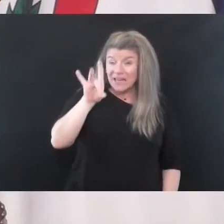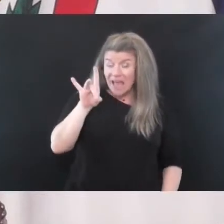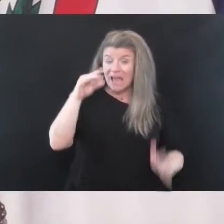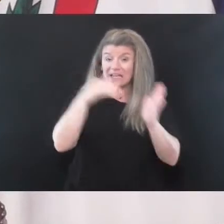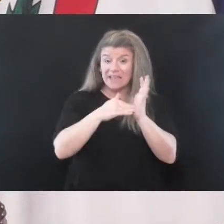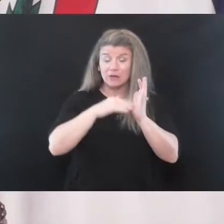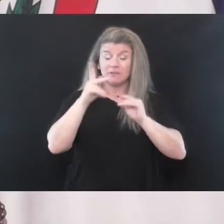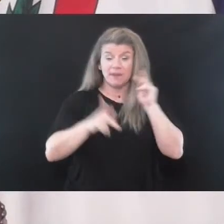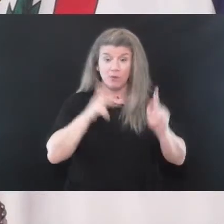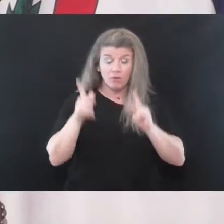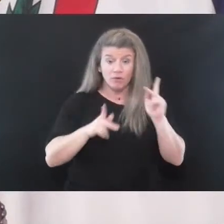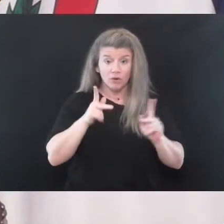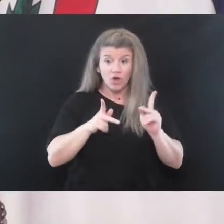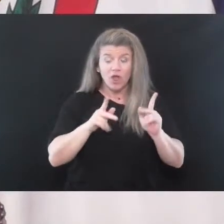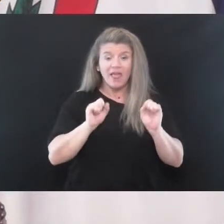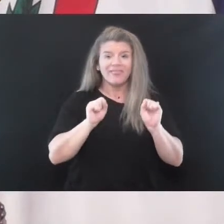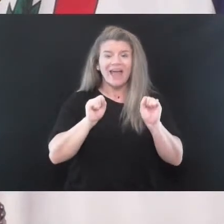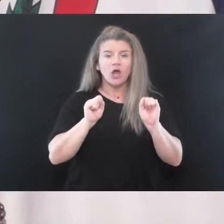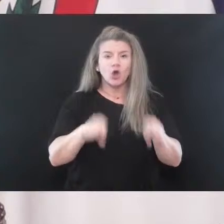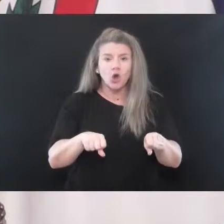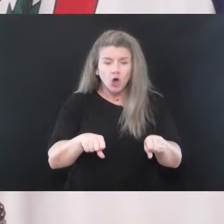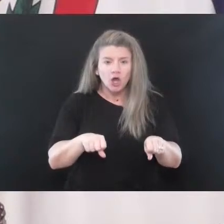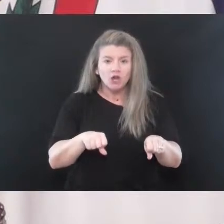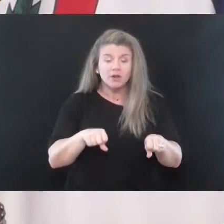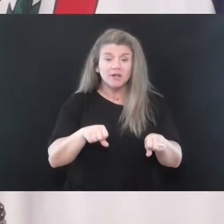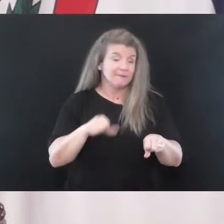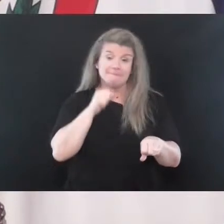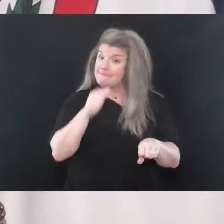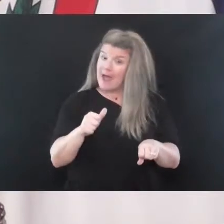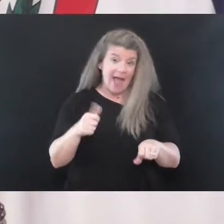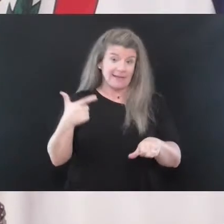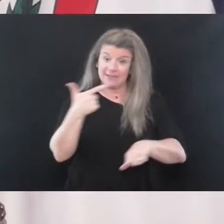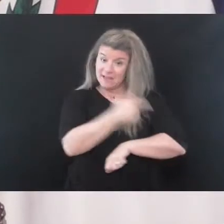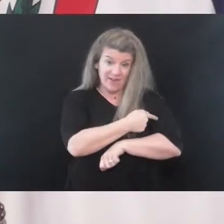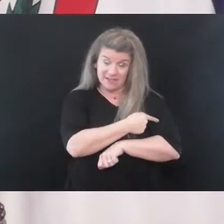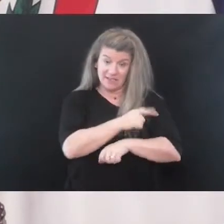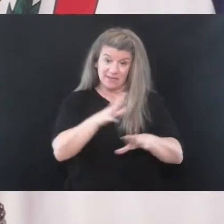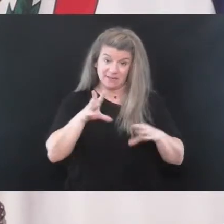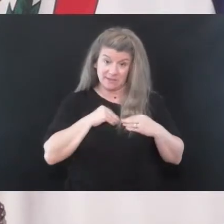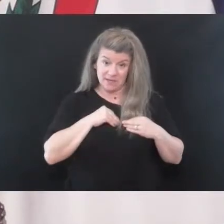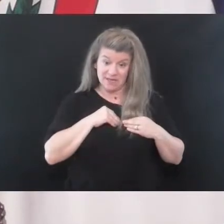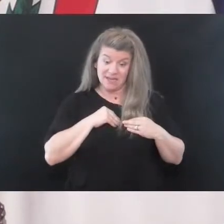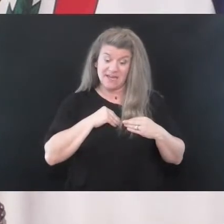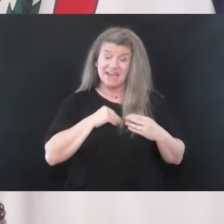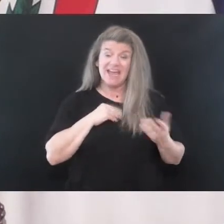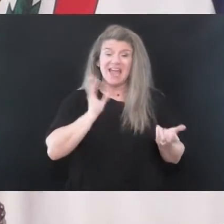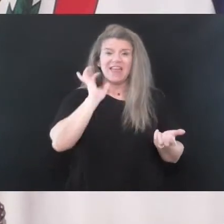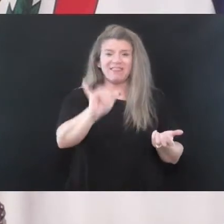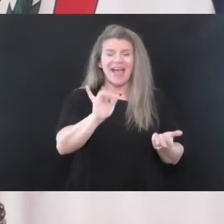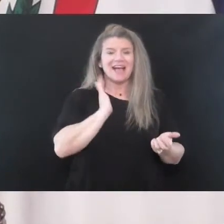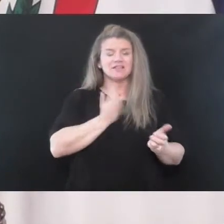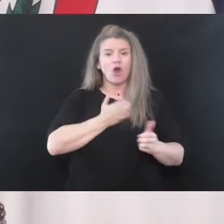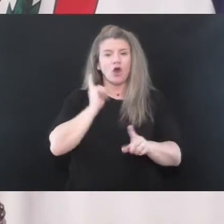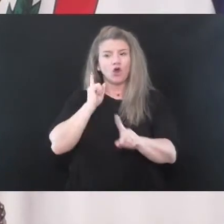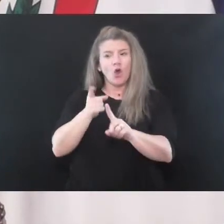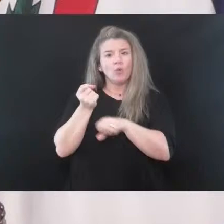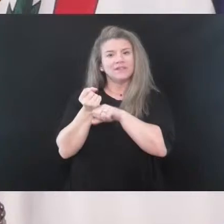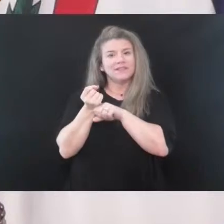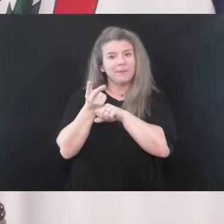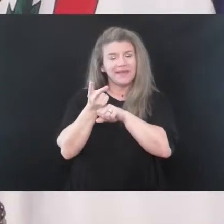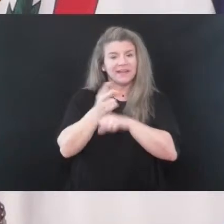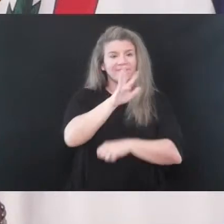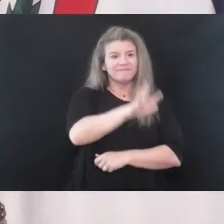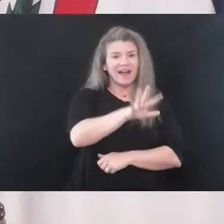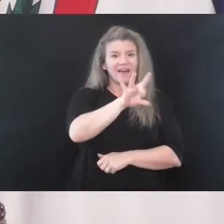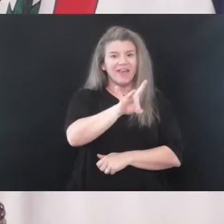588,000 folks that could possibly not take this vaccine. That's what we've got to beat, 588,